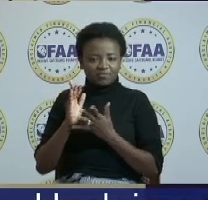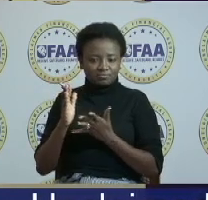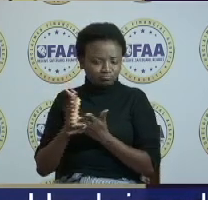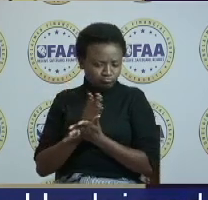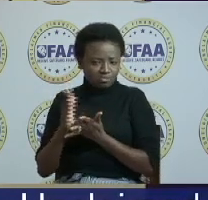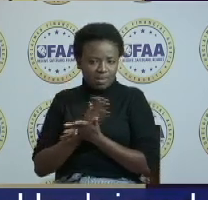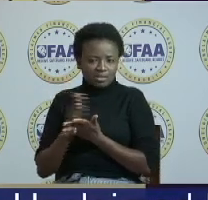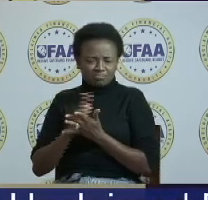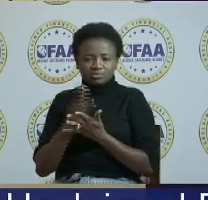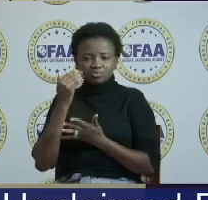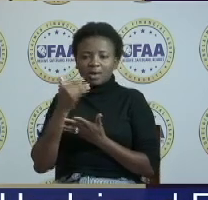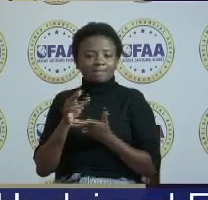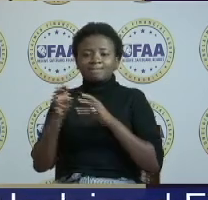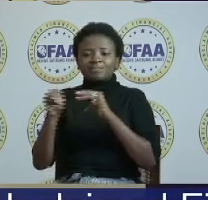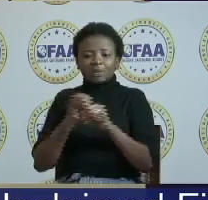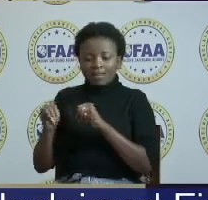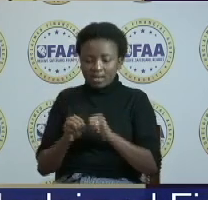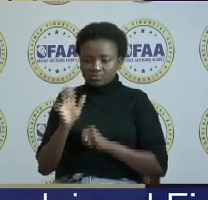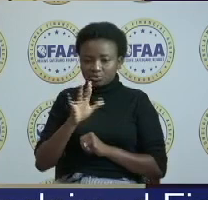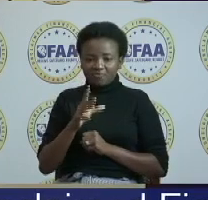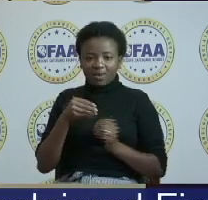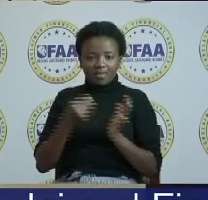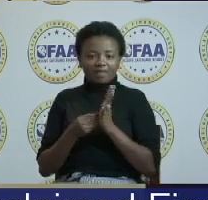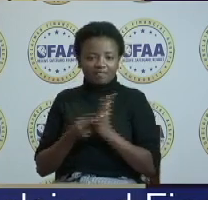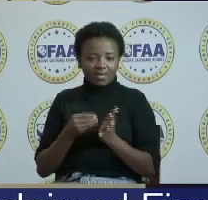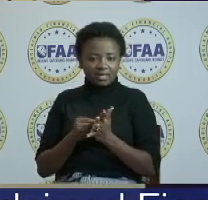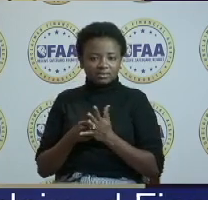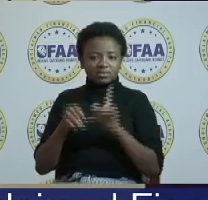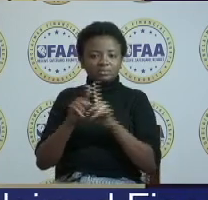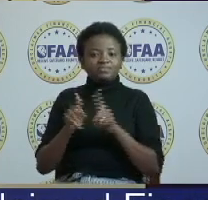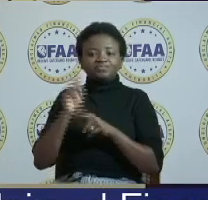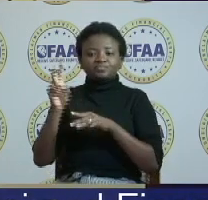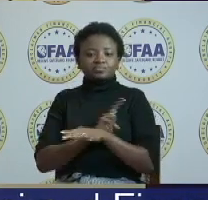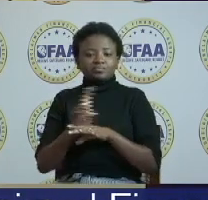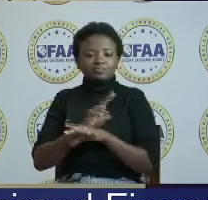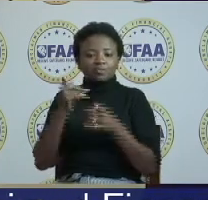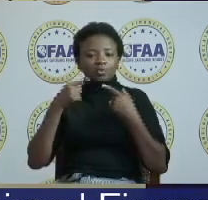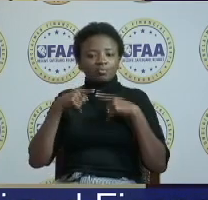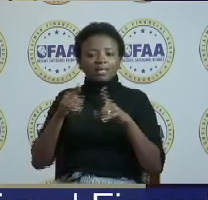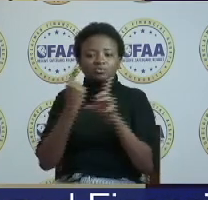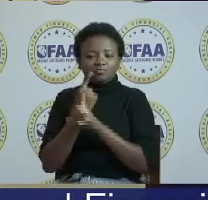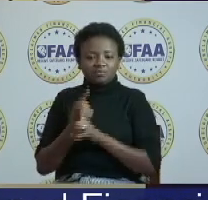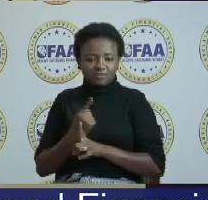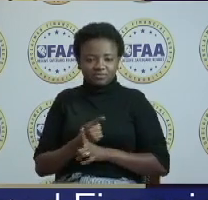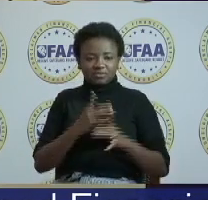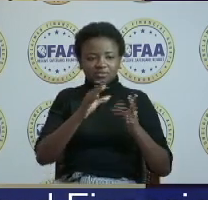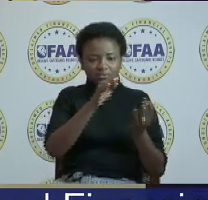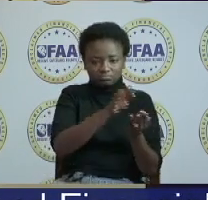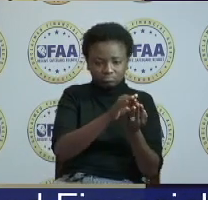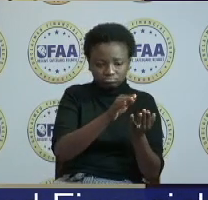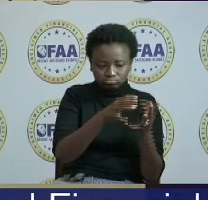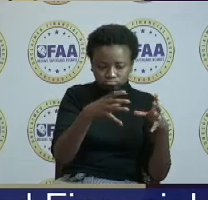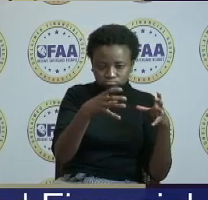of the Unclaimed Financial Assets Trust Fund, including overseeing compliance by holders, investment of